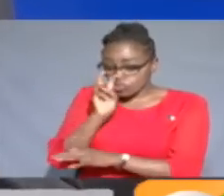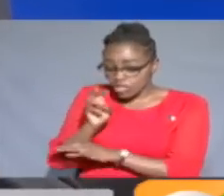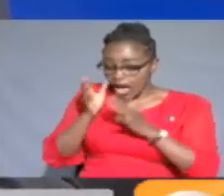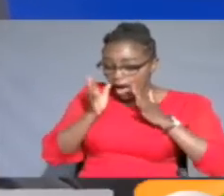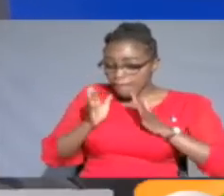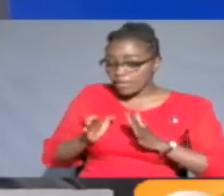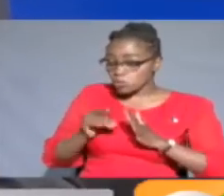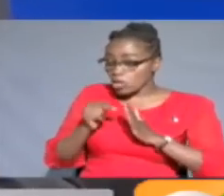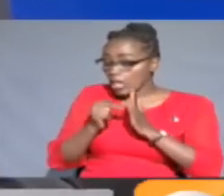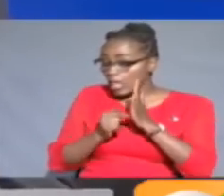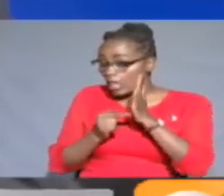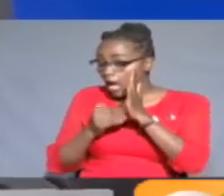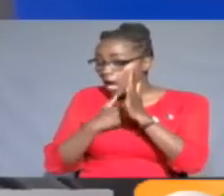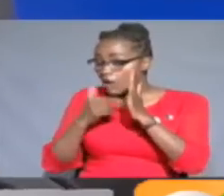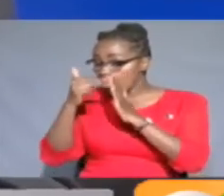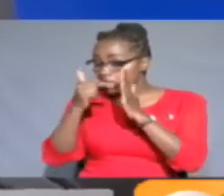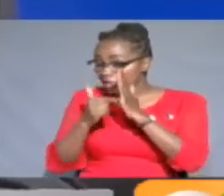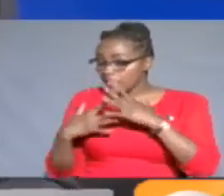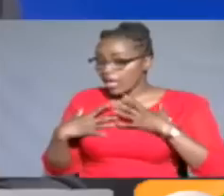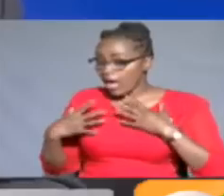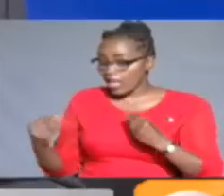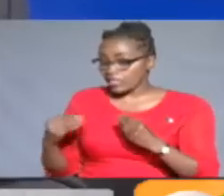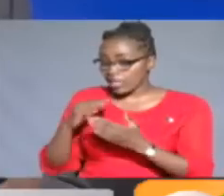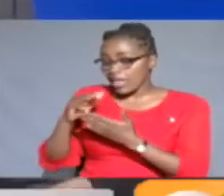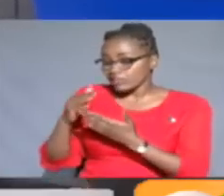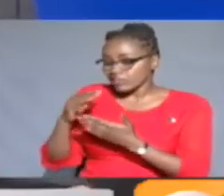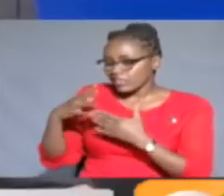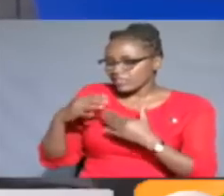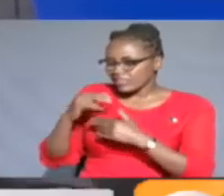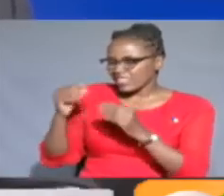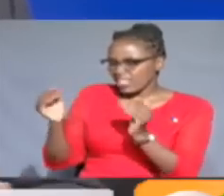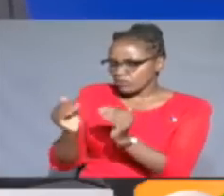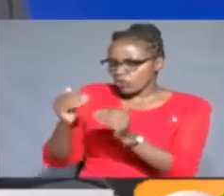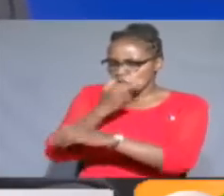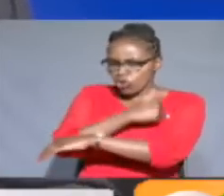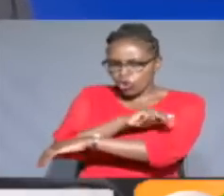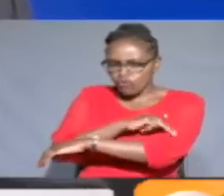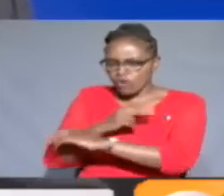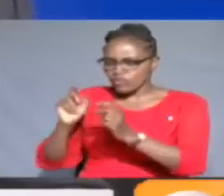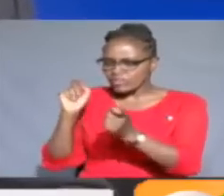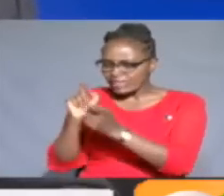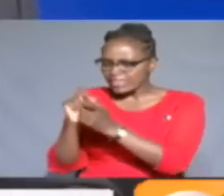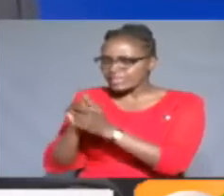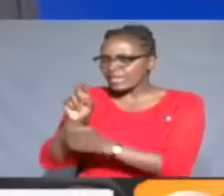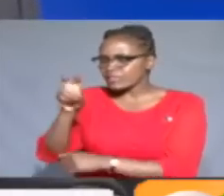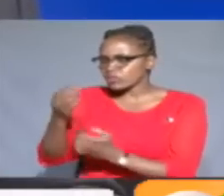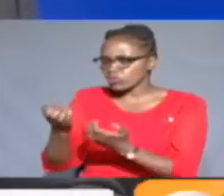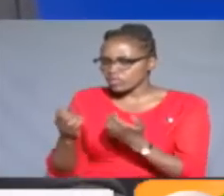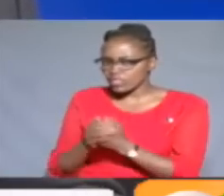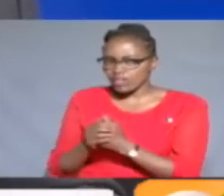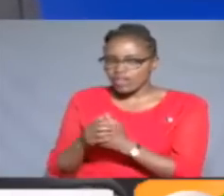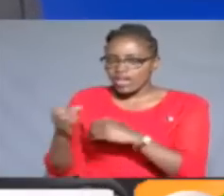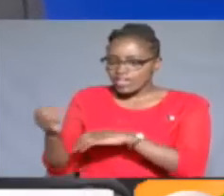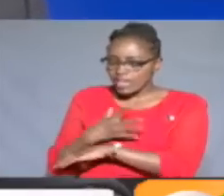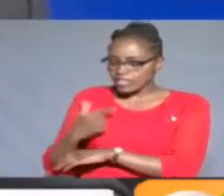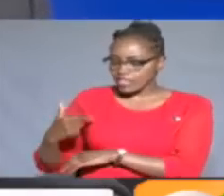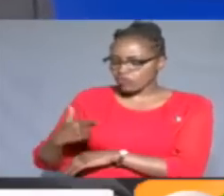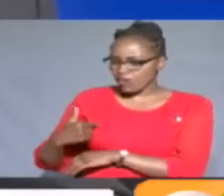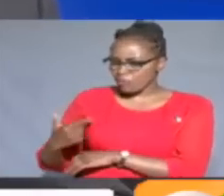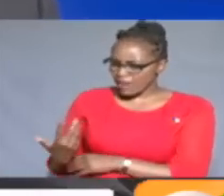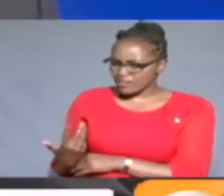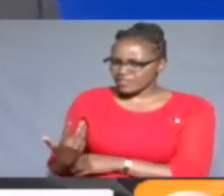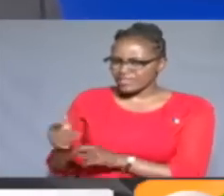person with at a health center level, you will. You must screen them for that. Mm. Like let's say cancer of the breast.